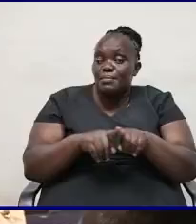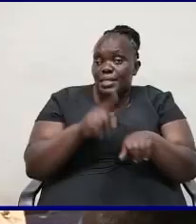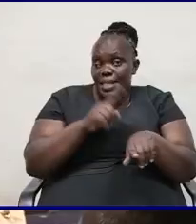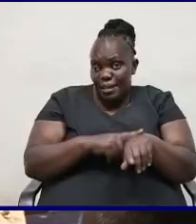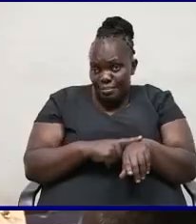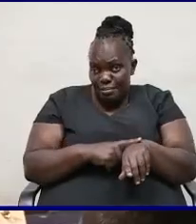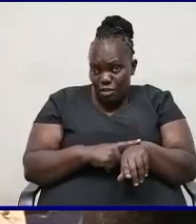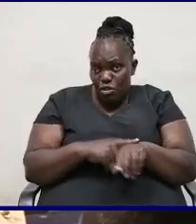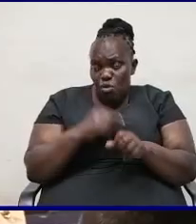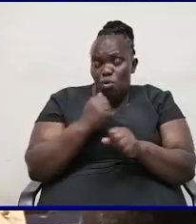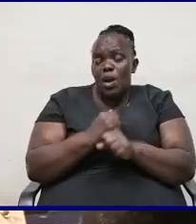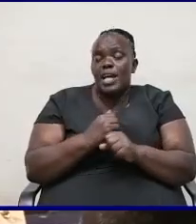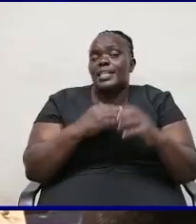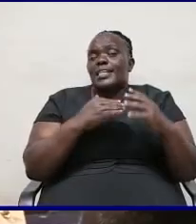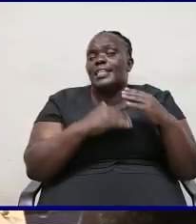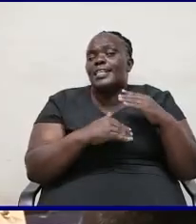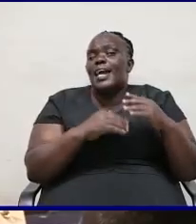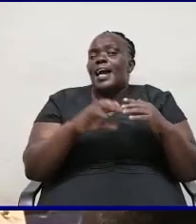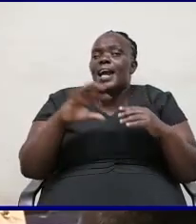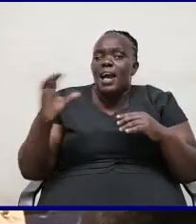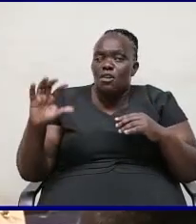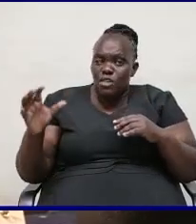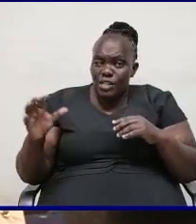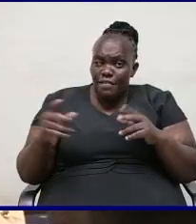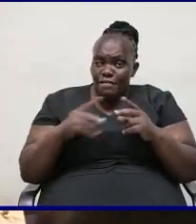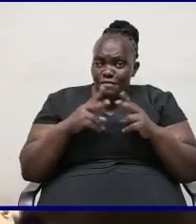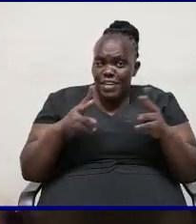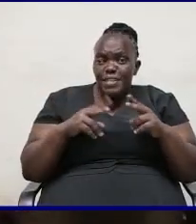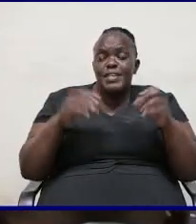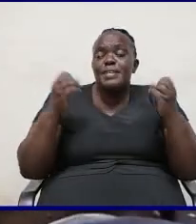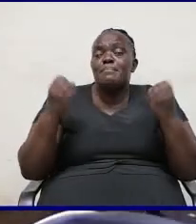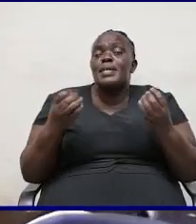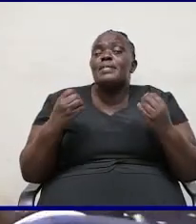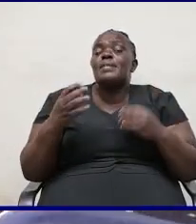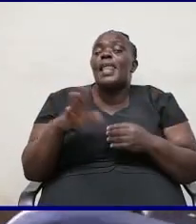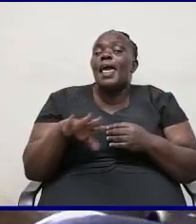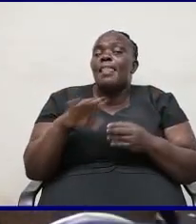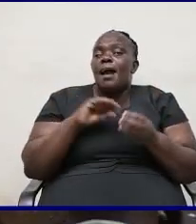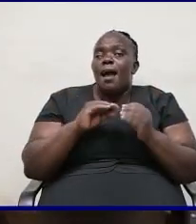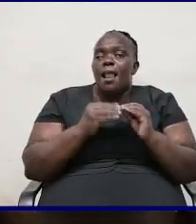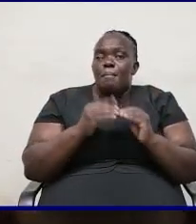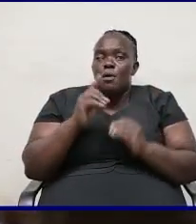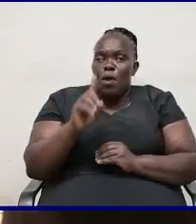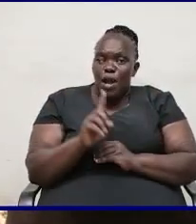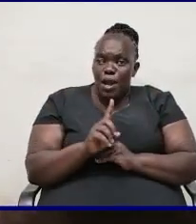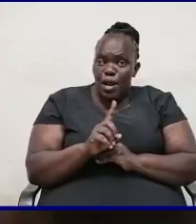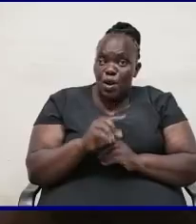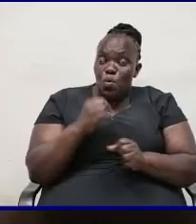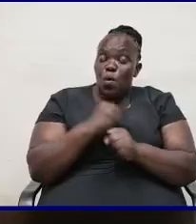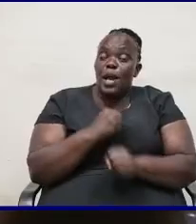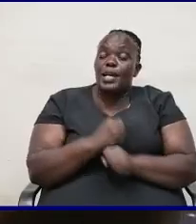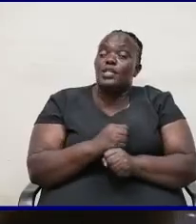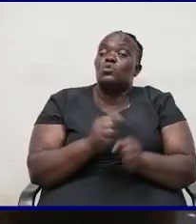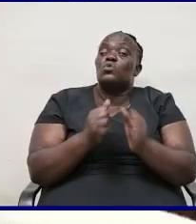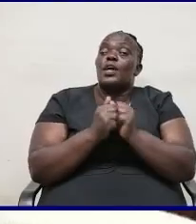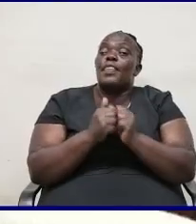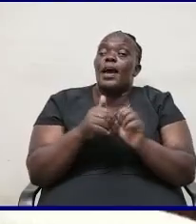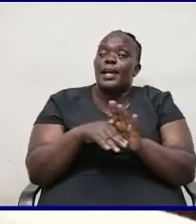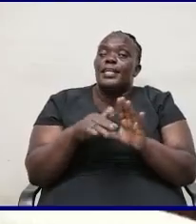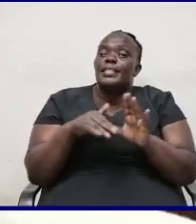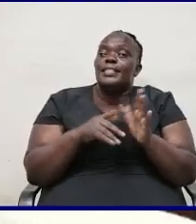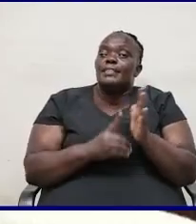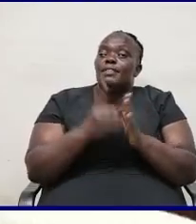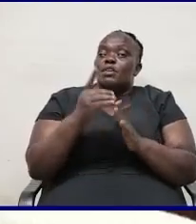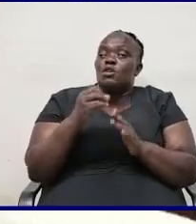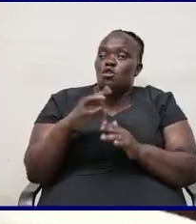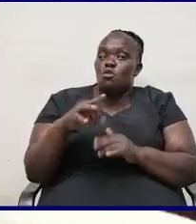time, we are working very closely with the counties on very many areas. Number one, we are working together in development